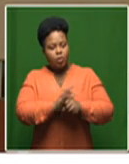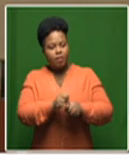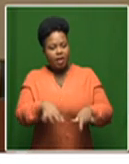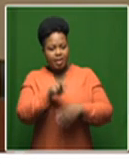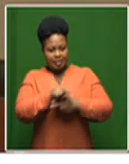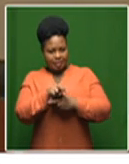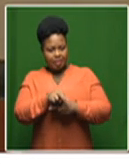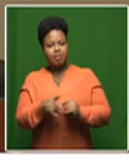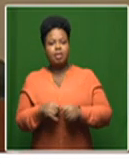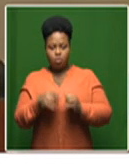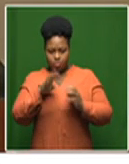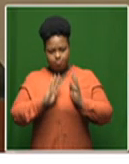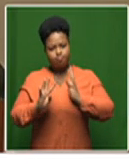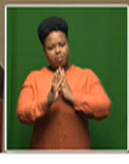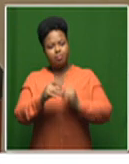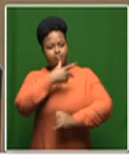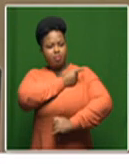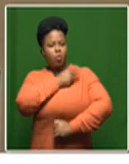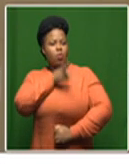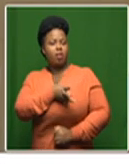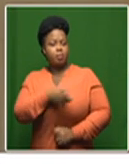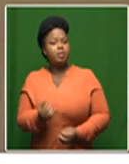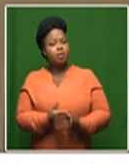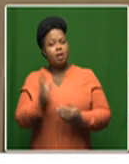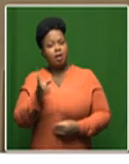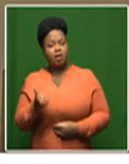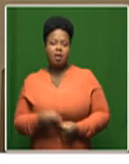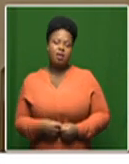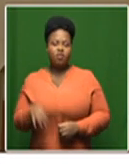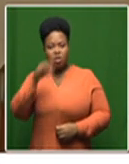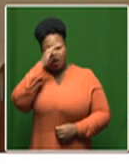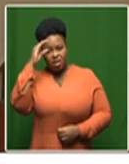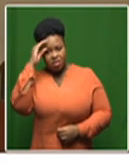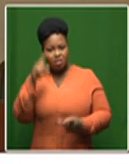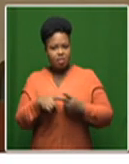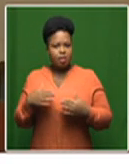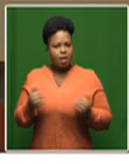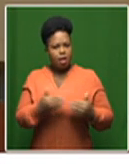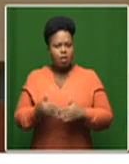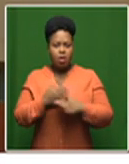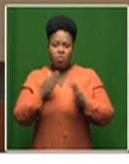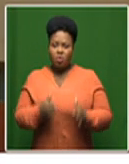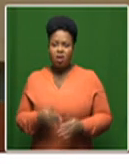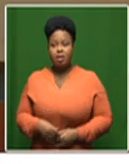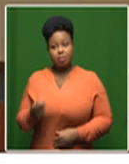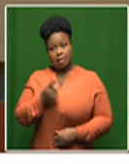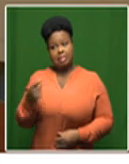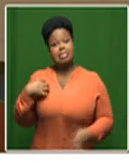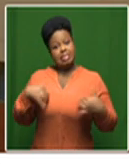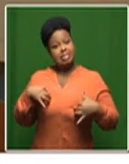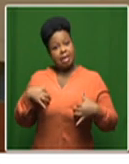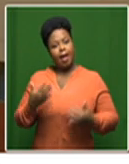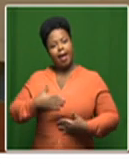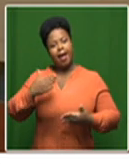been talking to a number of people, as well as healthcare workers and the nurses here, who are saying that they are looking forward to